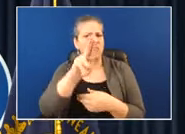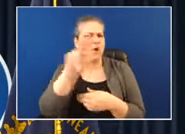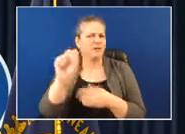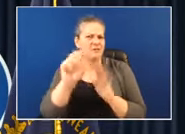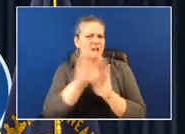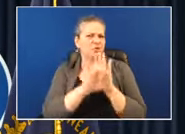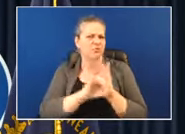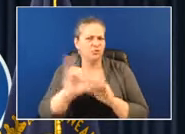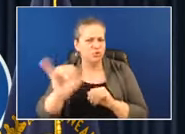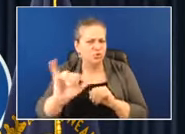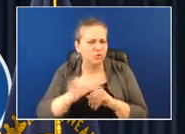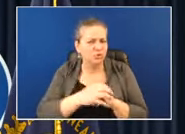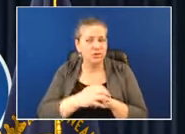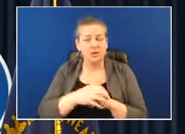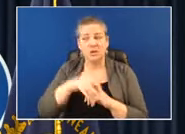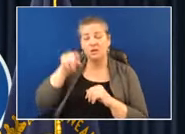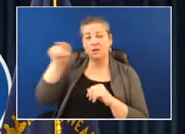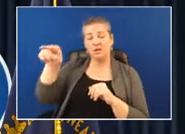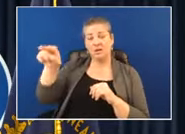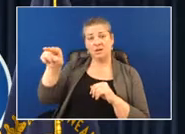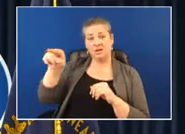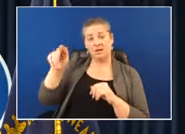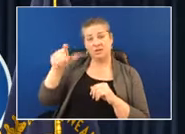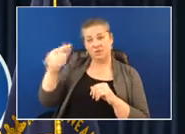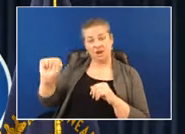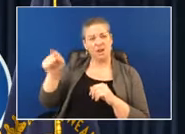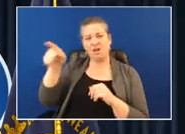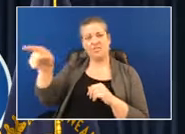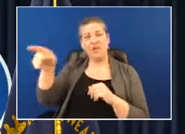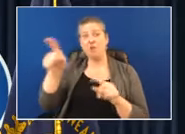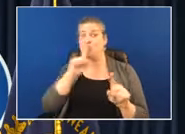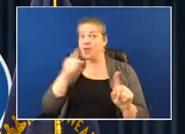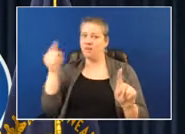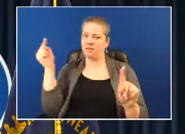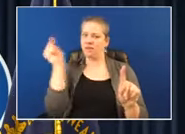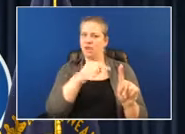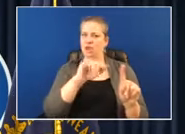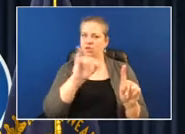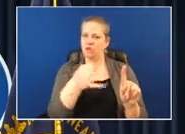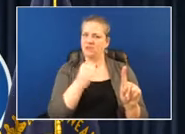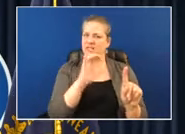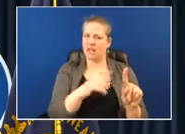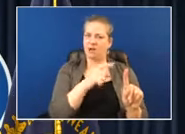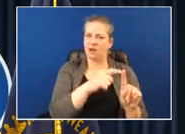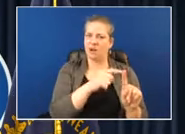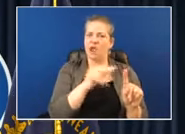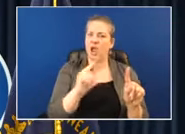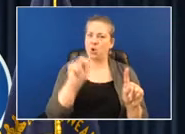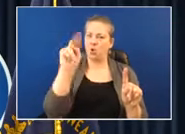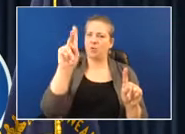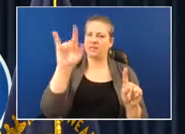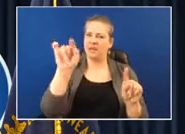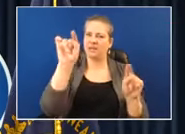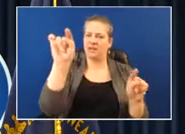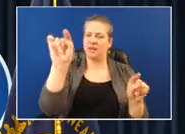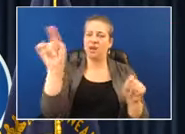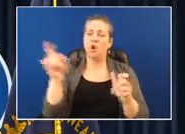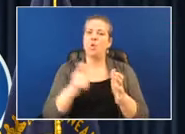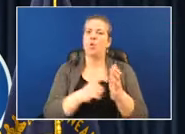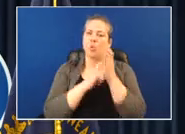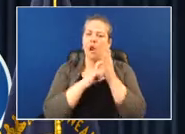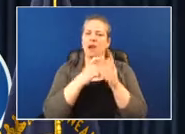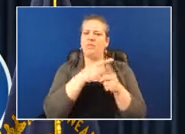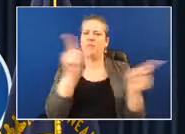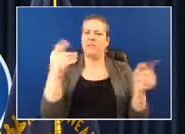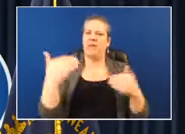and unconstitutionally targets Jefferson County and Northern Kentucky, requiring them to authorize charter schools within a